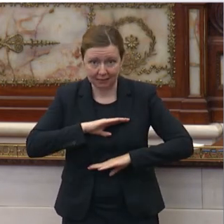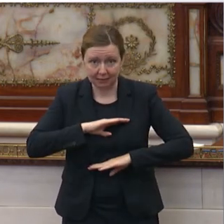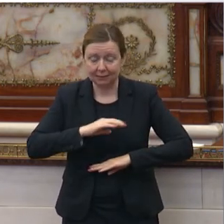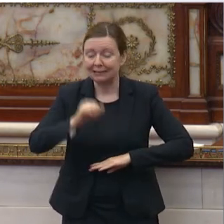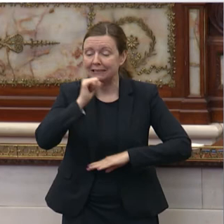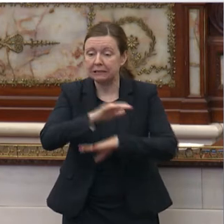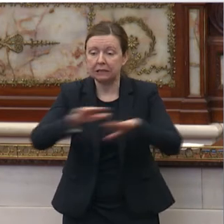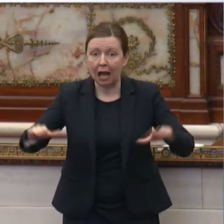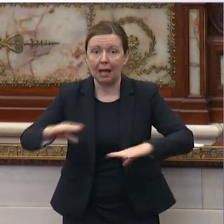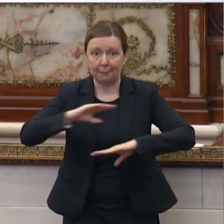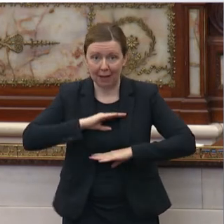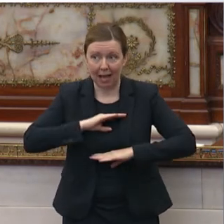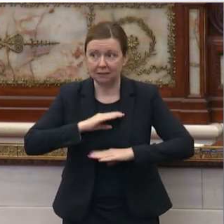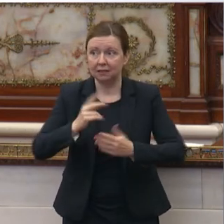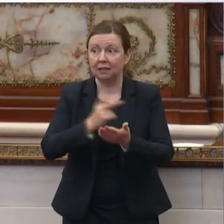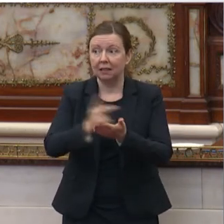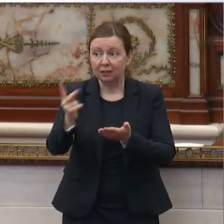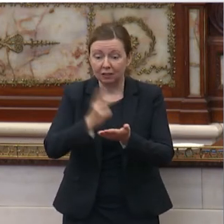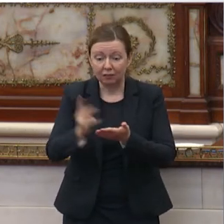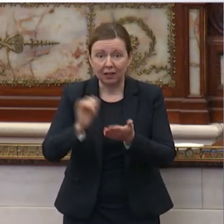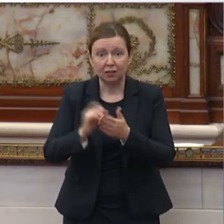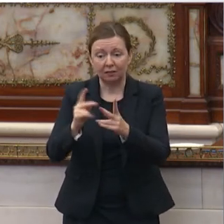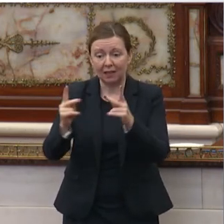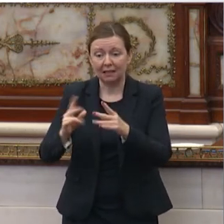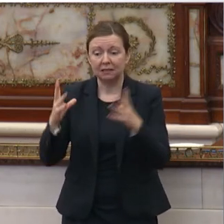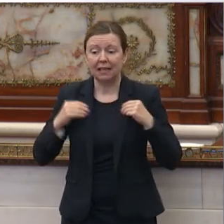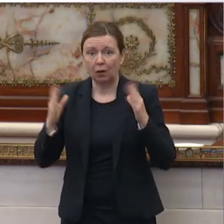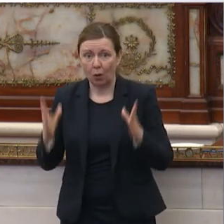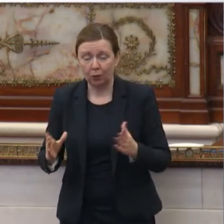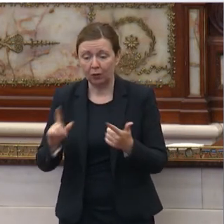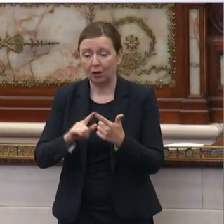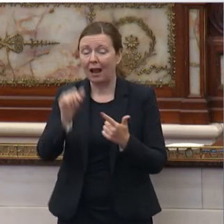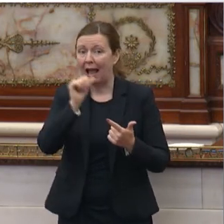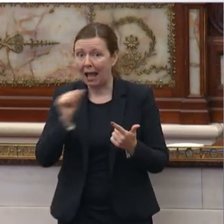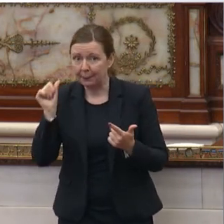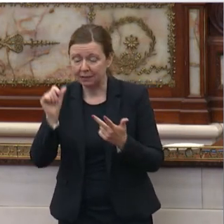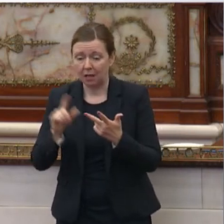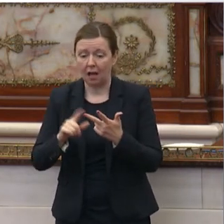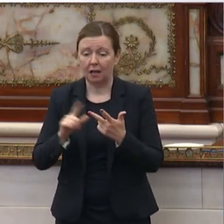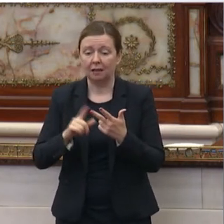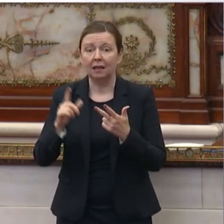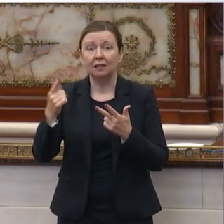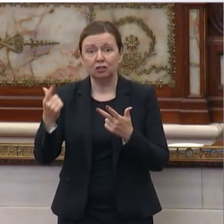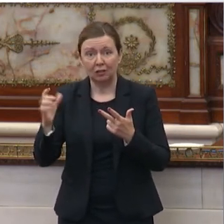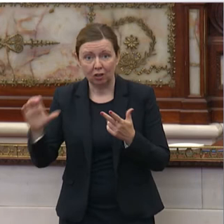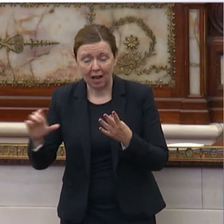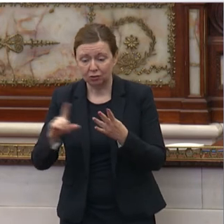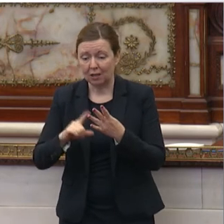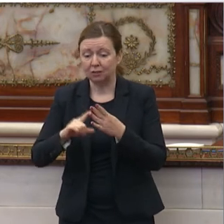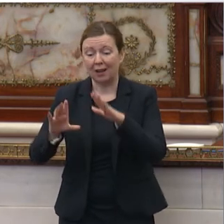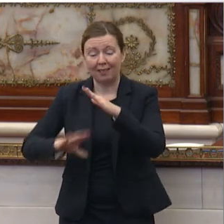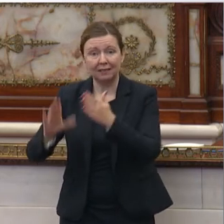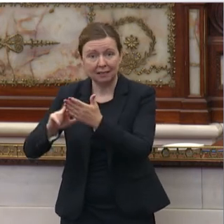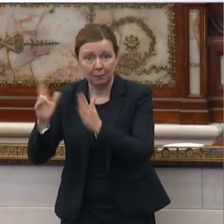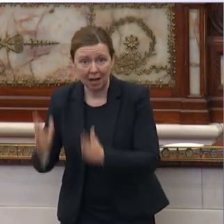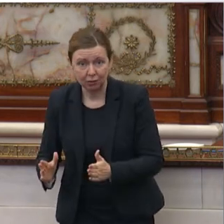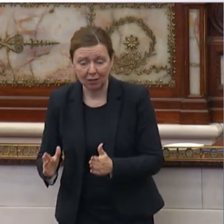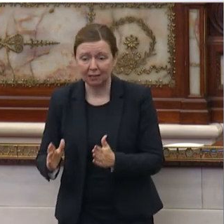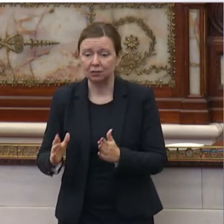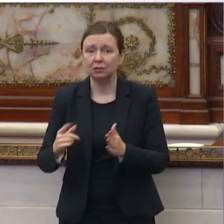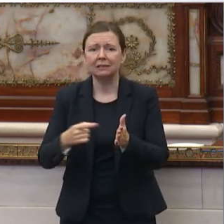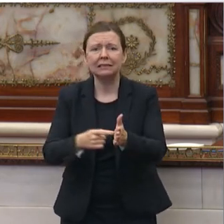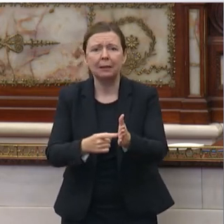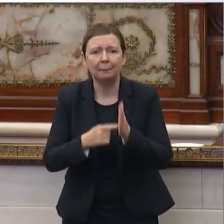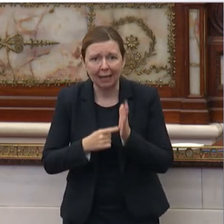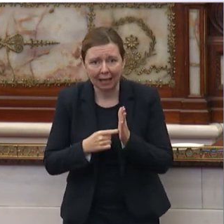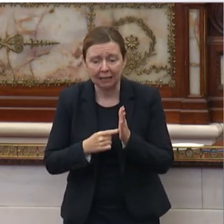not met. The failure of the site owner, Amazon, the general contractor, and the subcontractors to demand